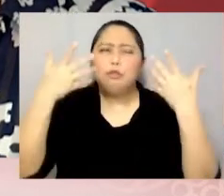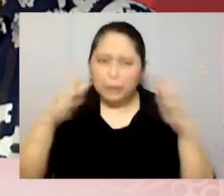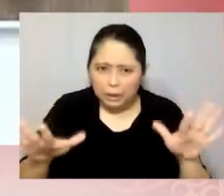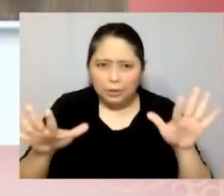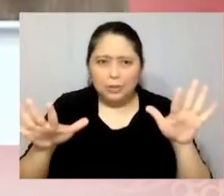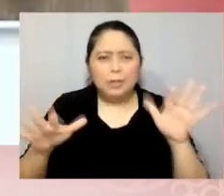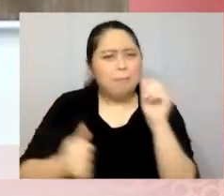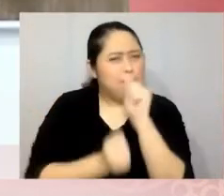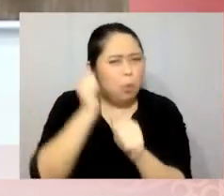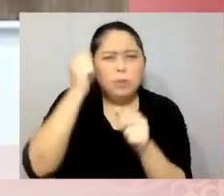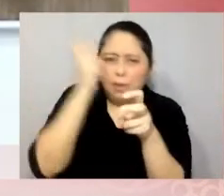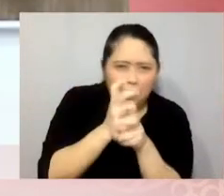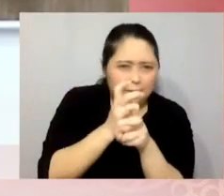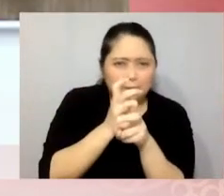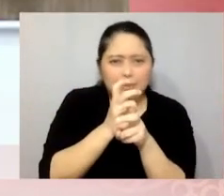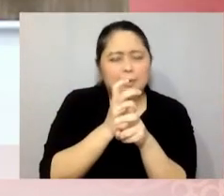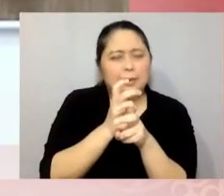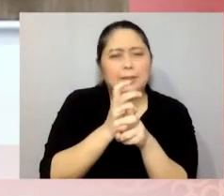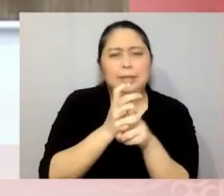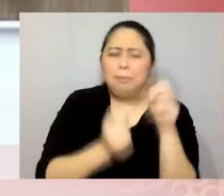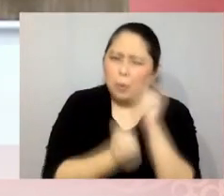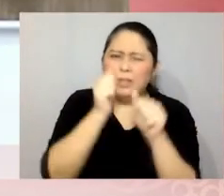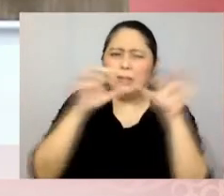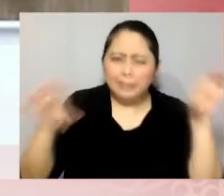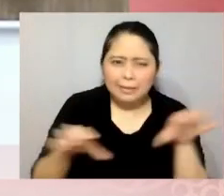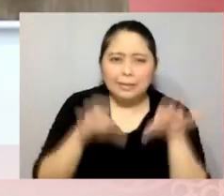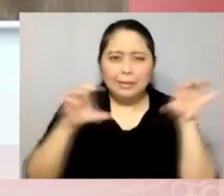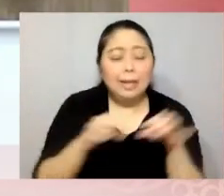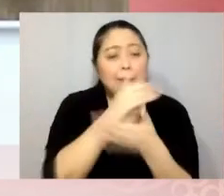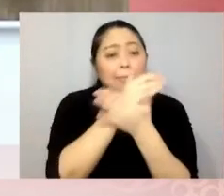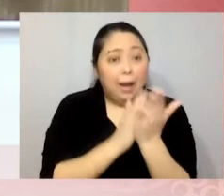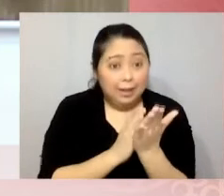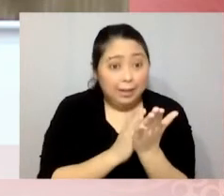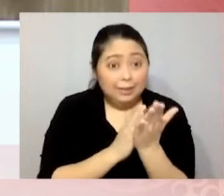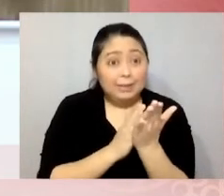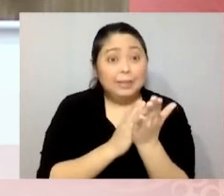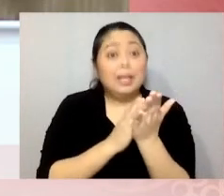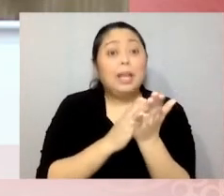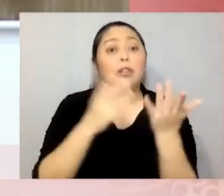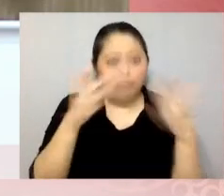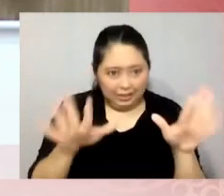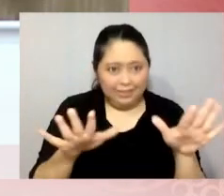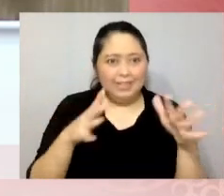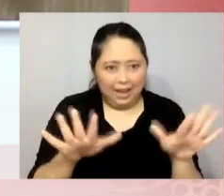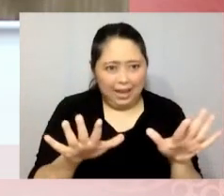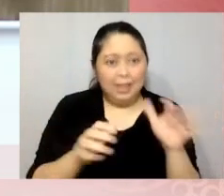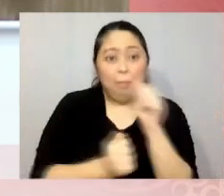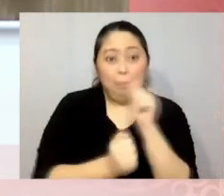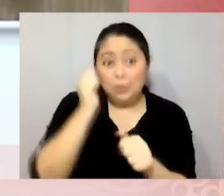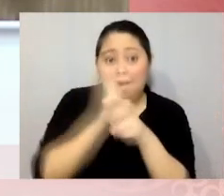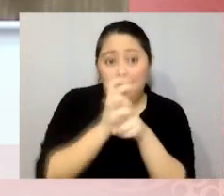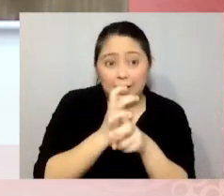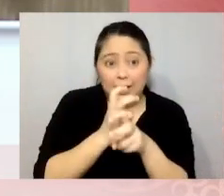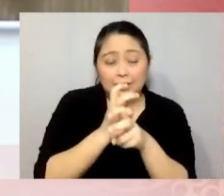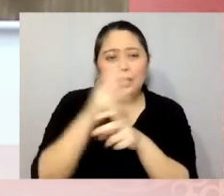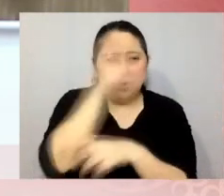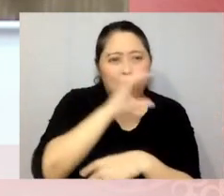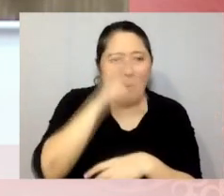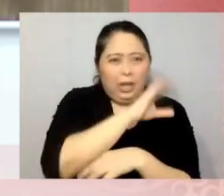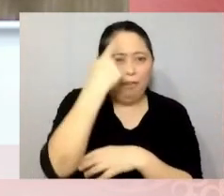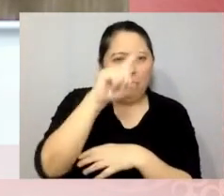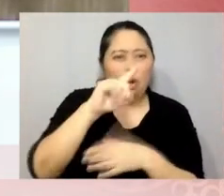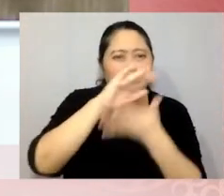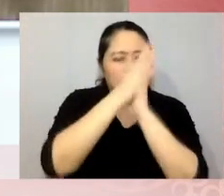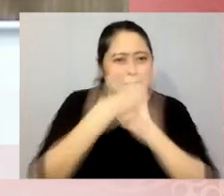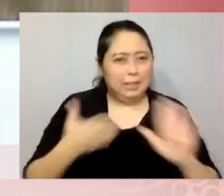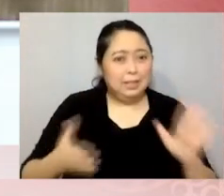difficult, the most arduous part of the search for peace and justice in Mindanao.